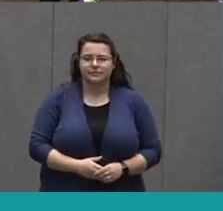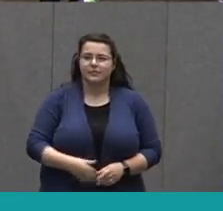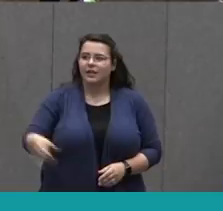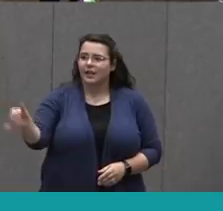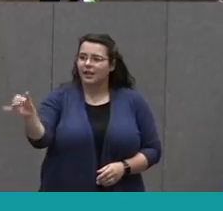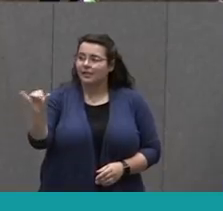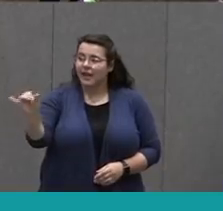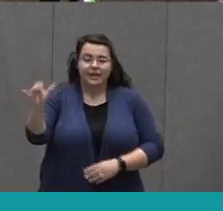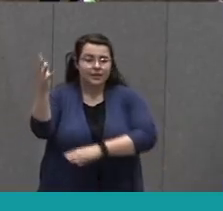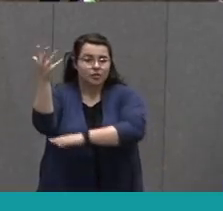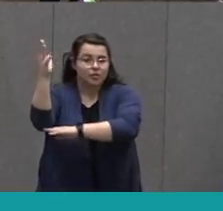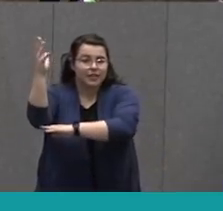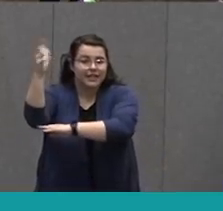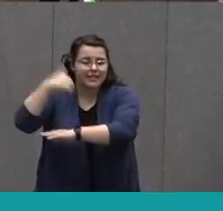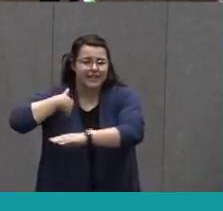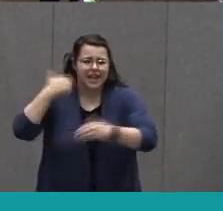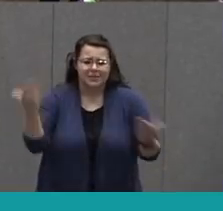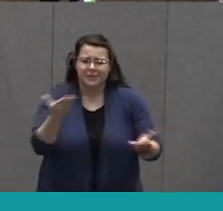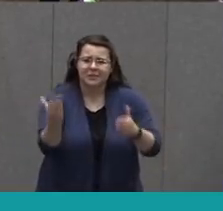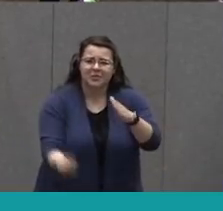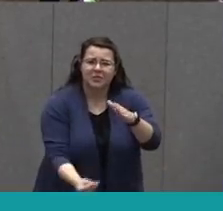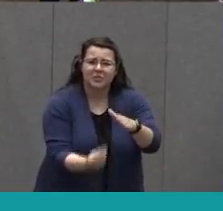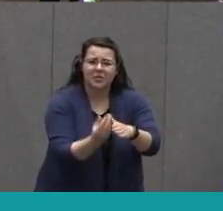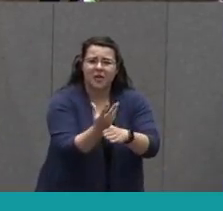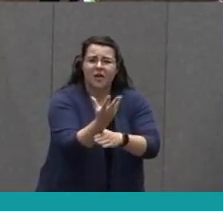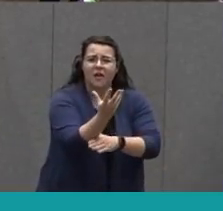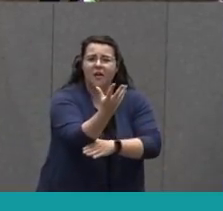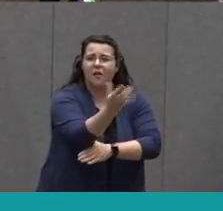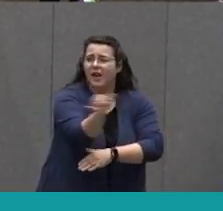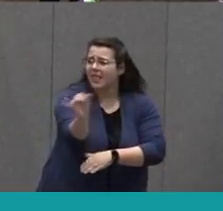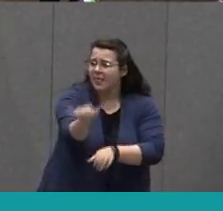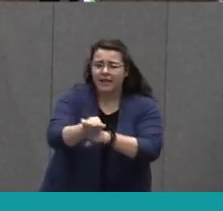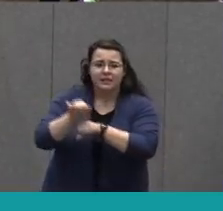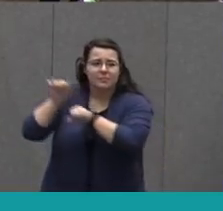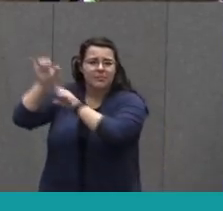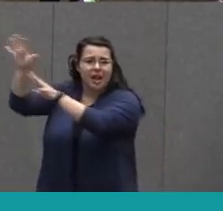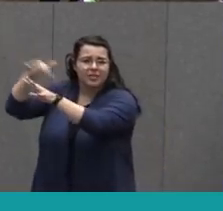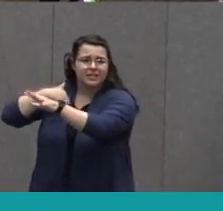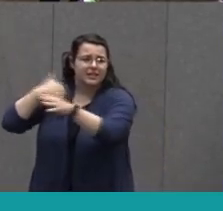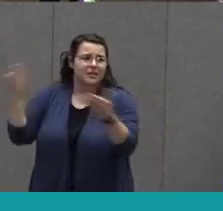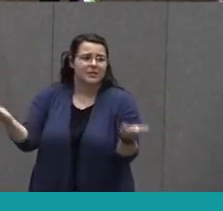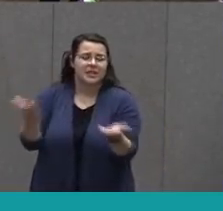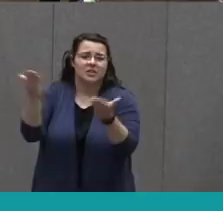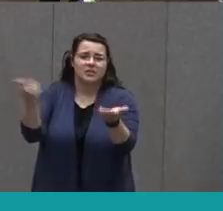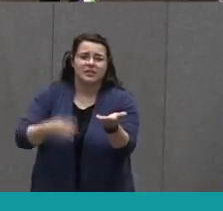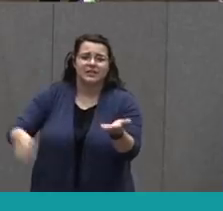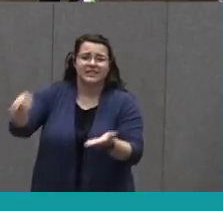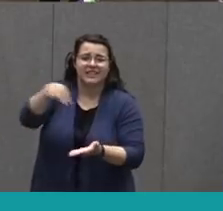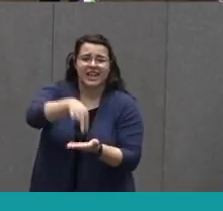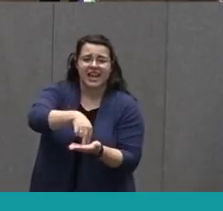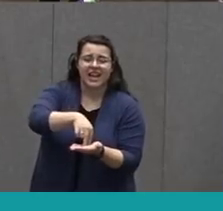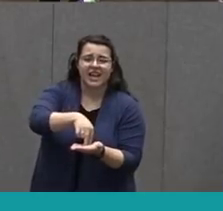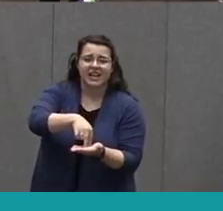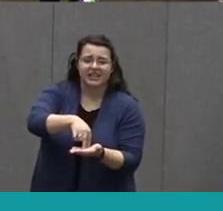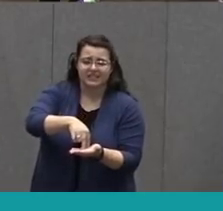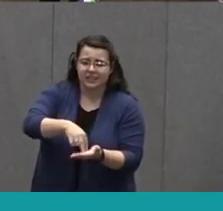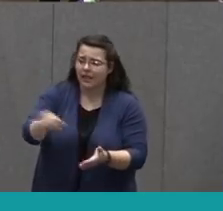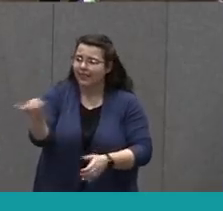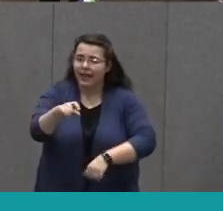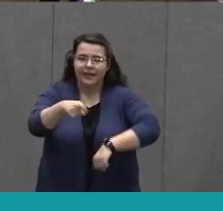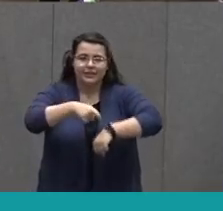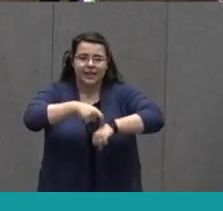Like the trees, I'm here to grow. Like the mountains, here to stand. Like